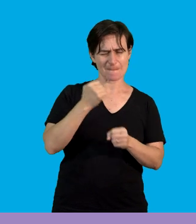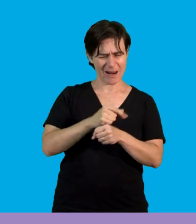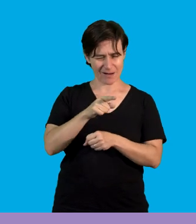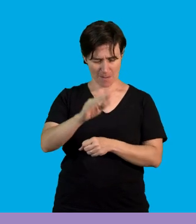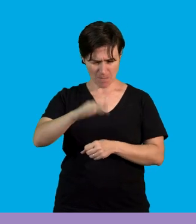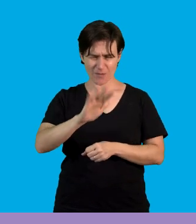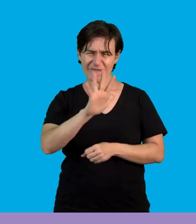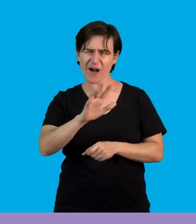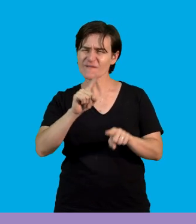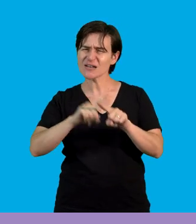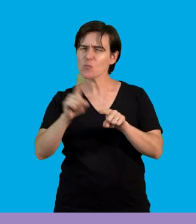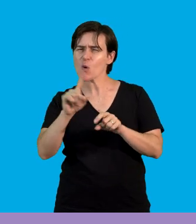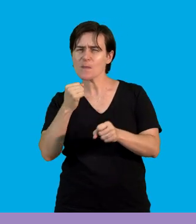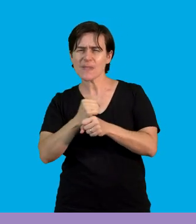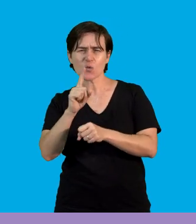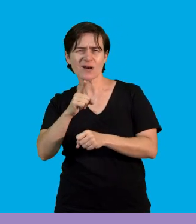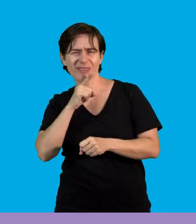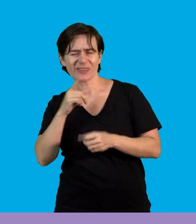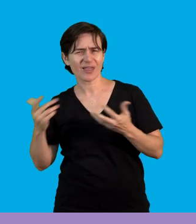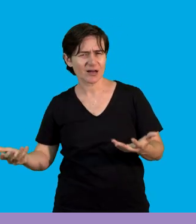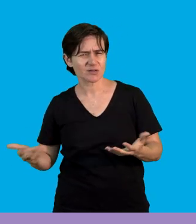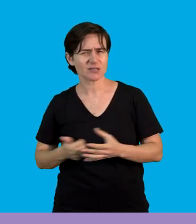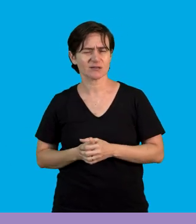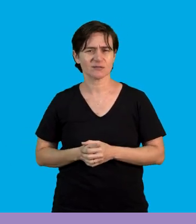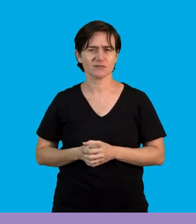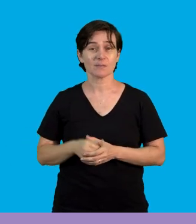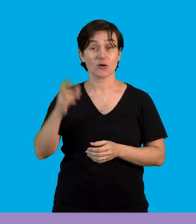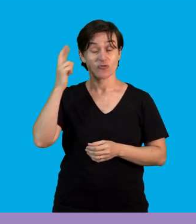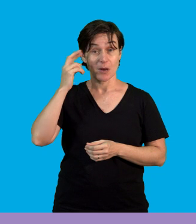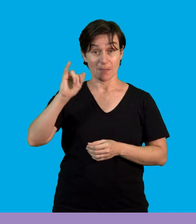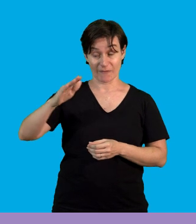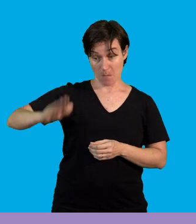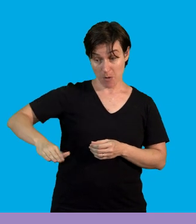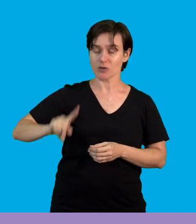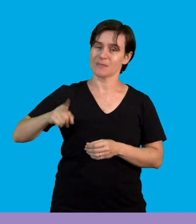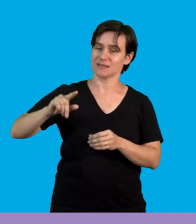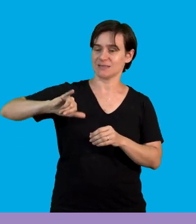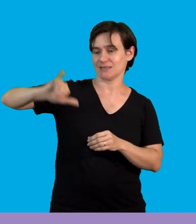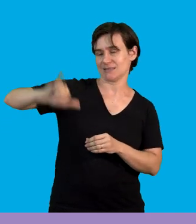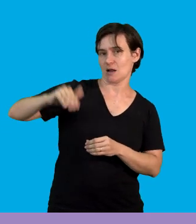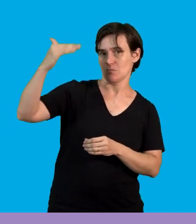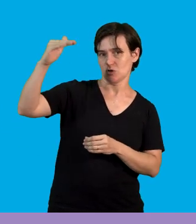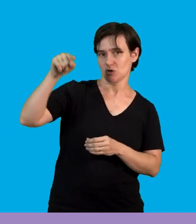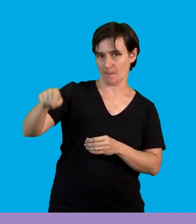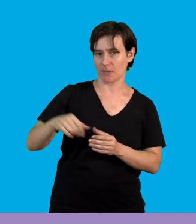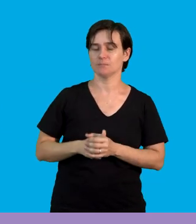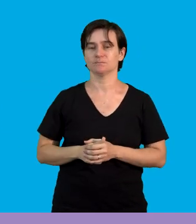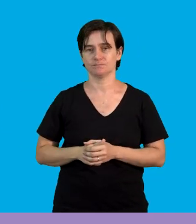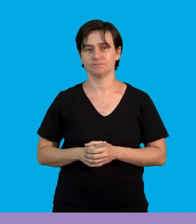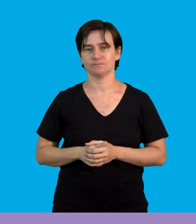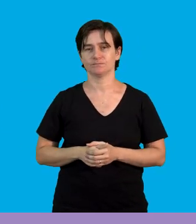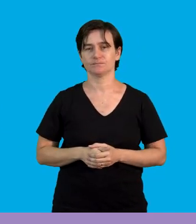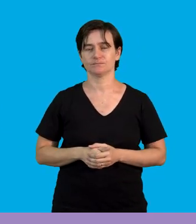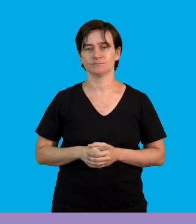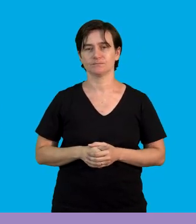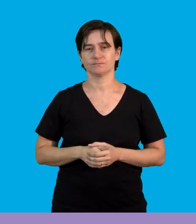to 1,000. But what we do is what we have as a denominator must also be the same as a numerator.